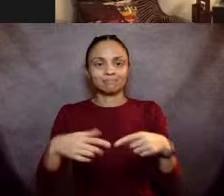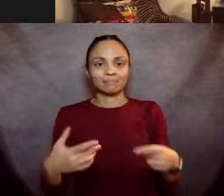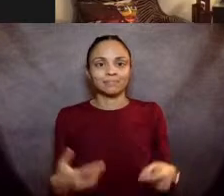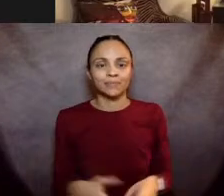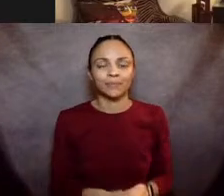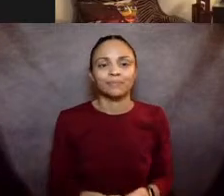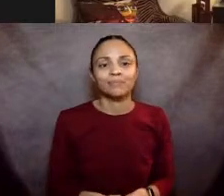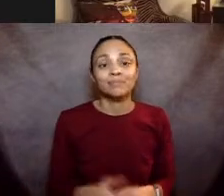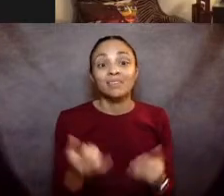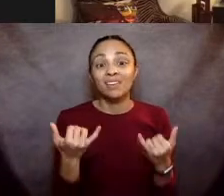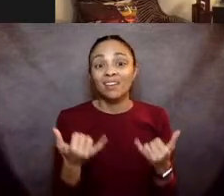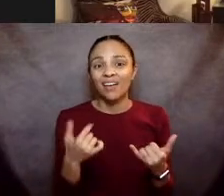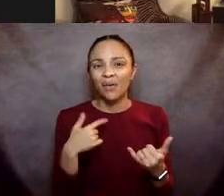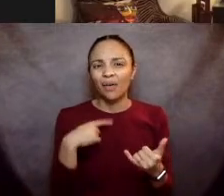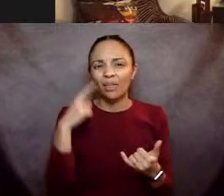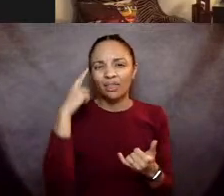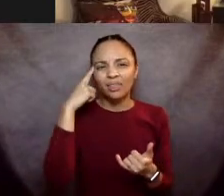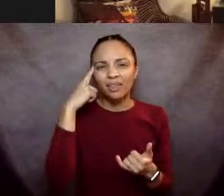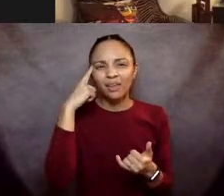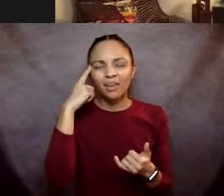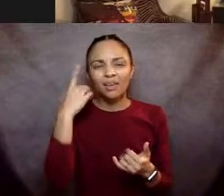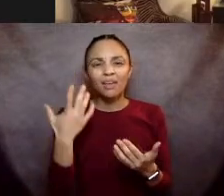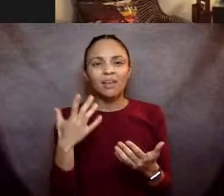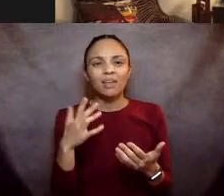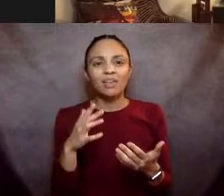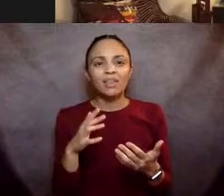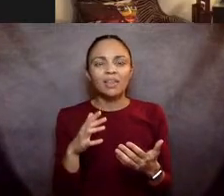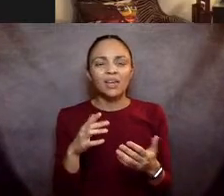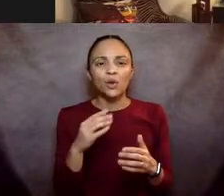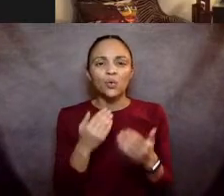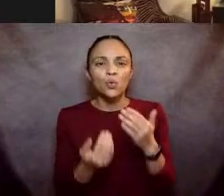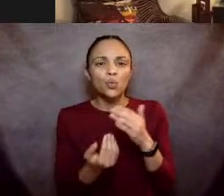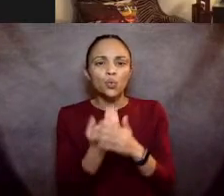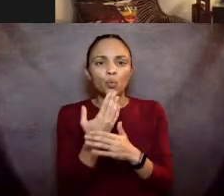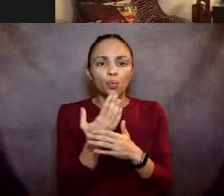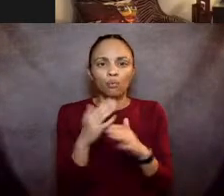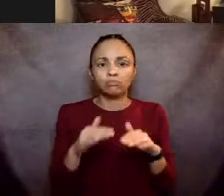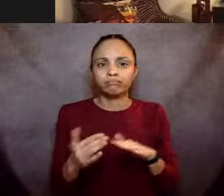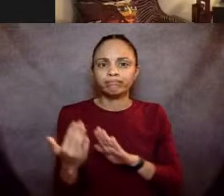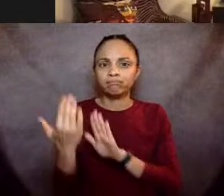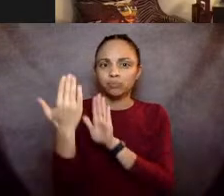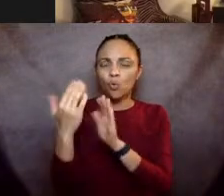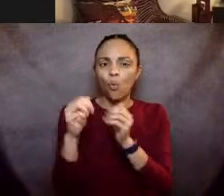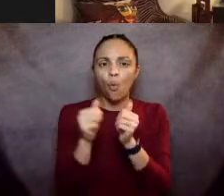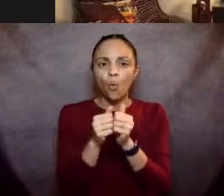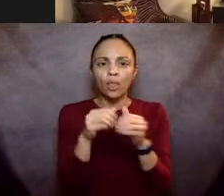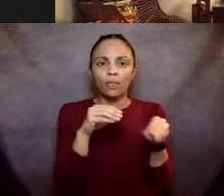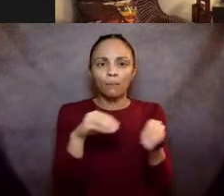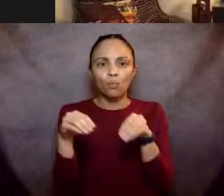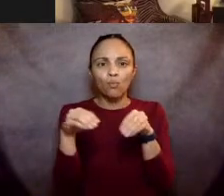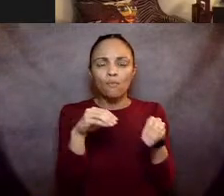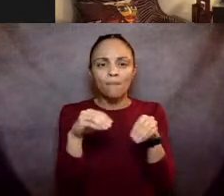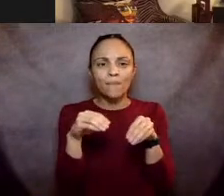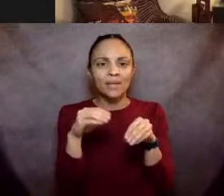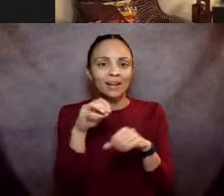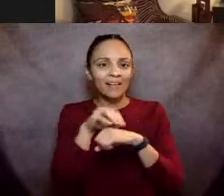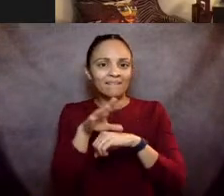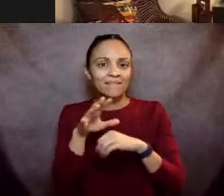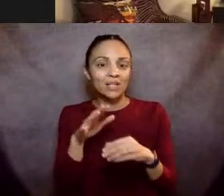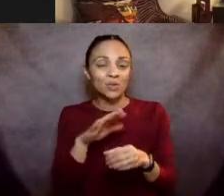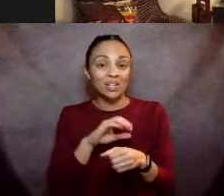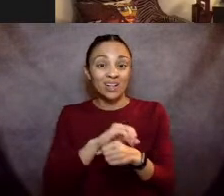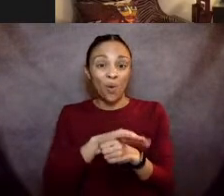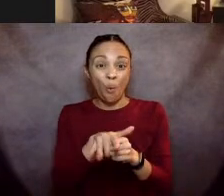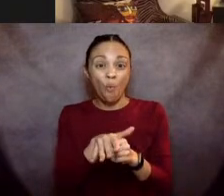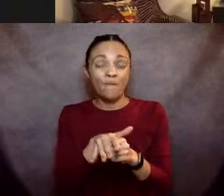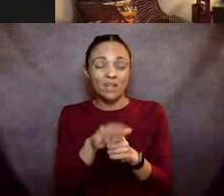to emerge into another dynamic technique. Yeah. And let's see what happens.